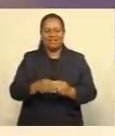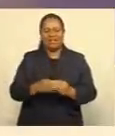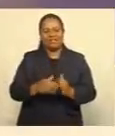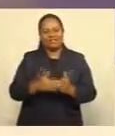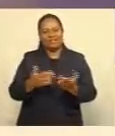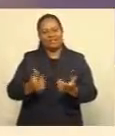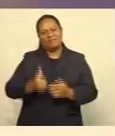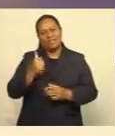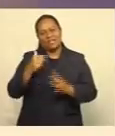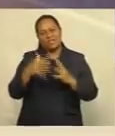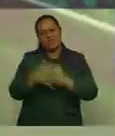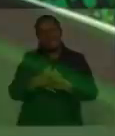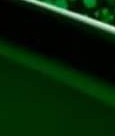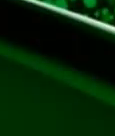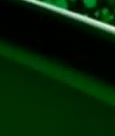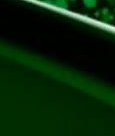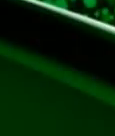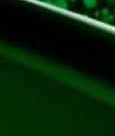you, Whitney.